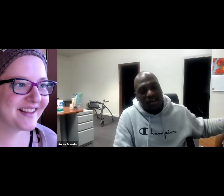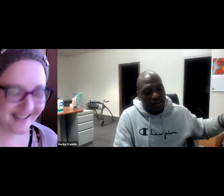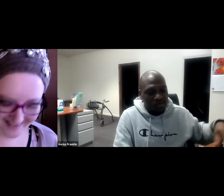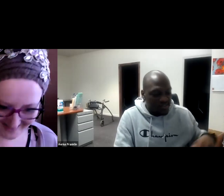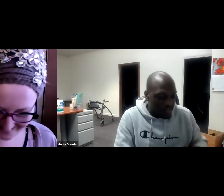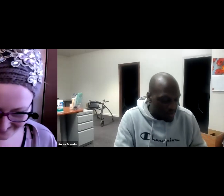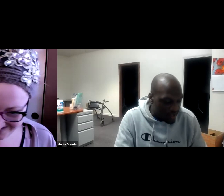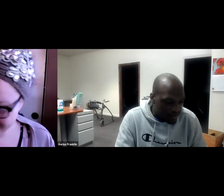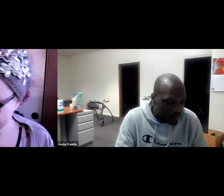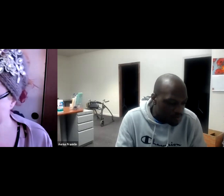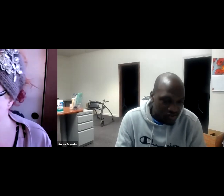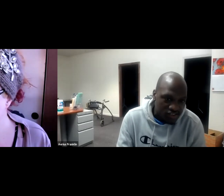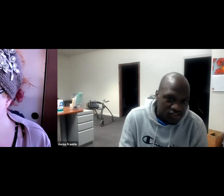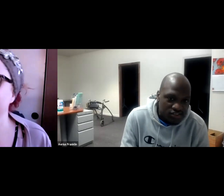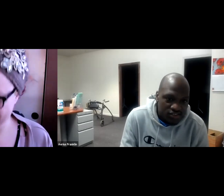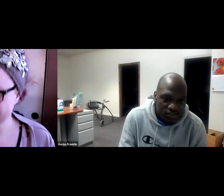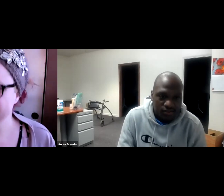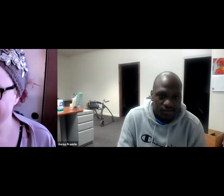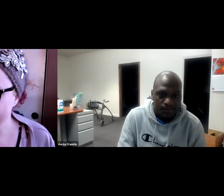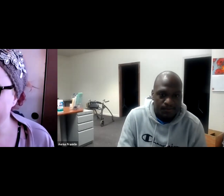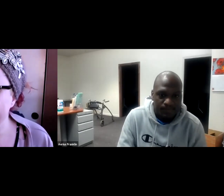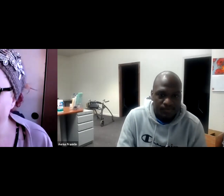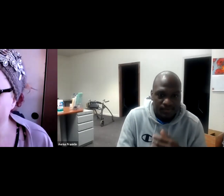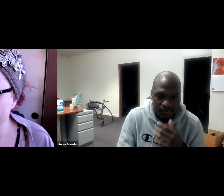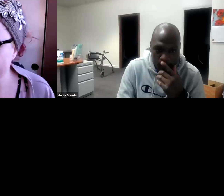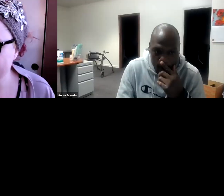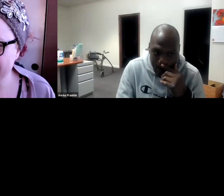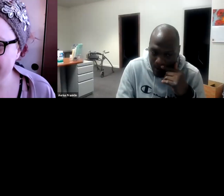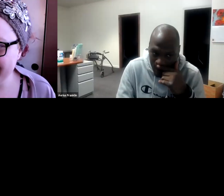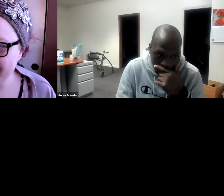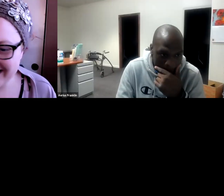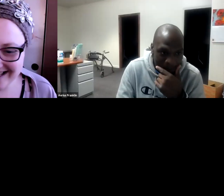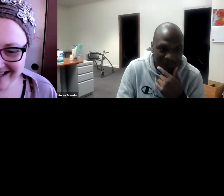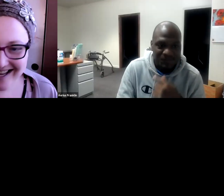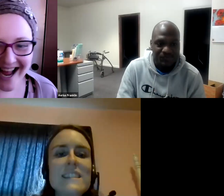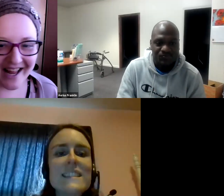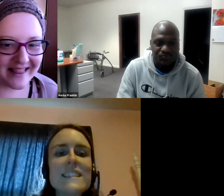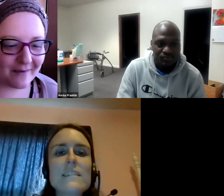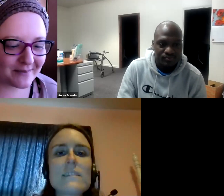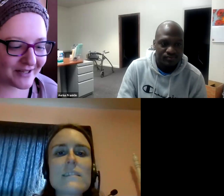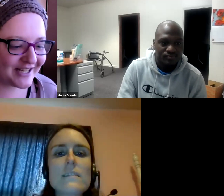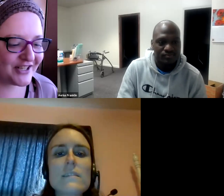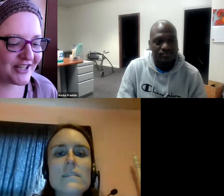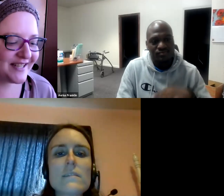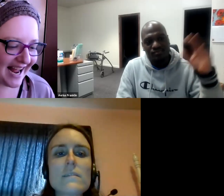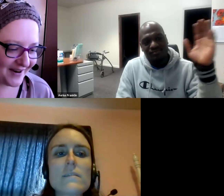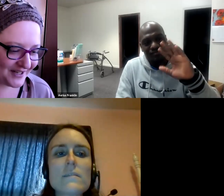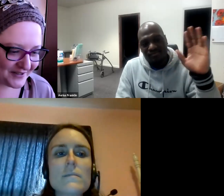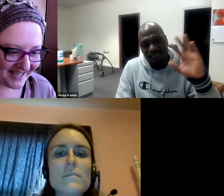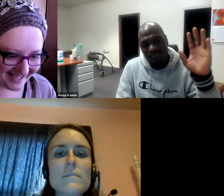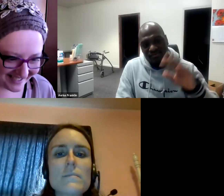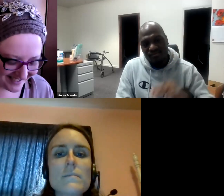still waiting on the presenters? We are, but people are coming in quickly. And I think that was the presenter just